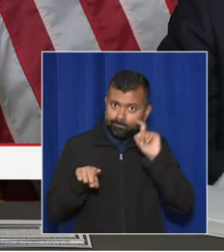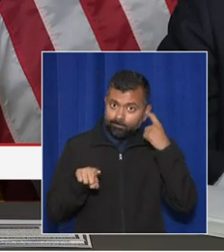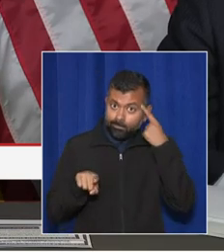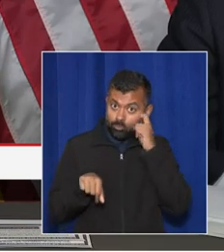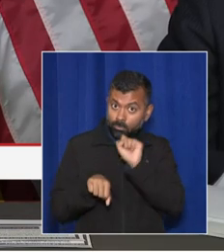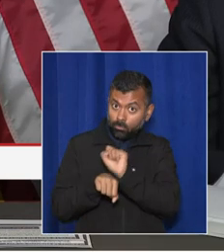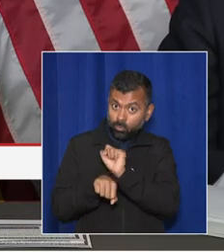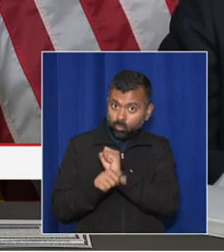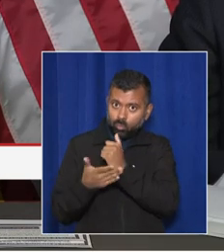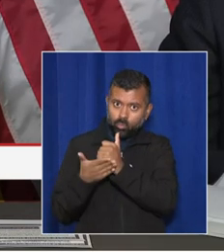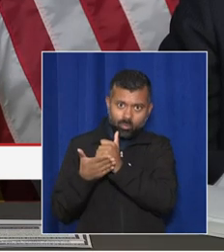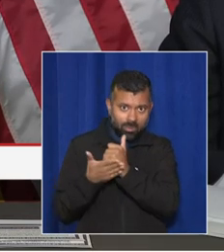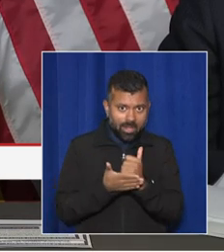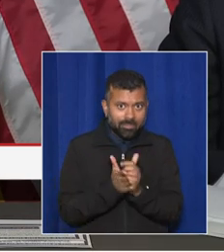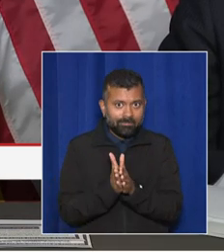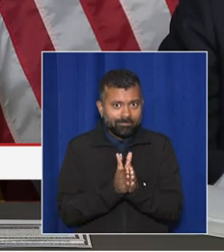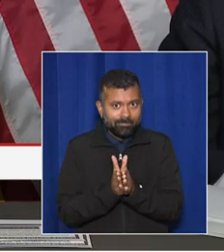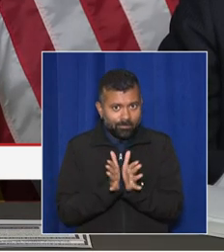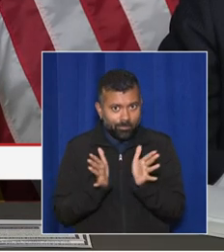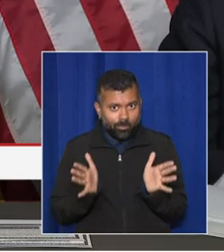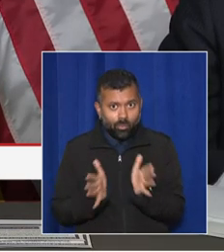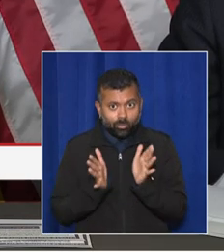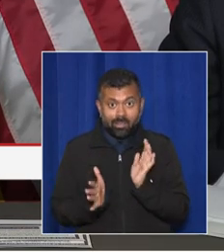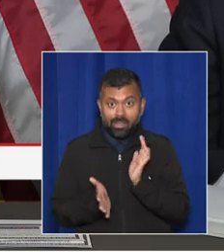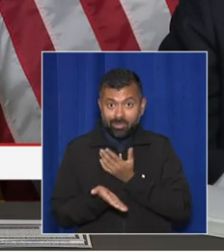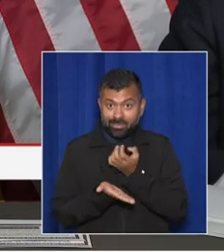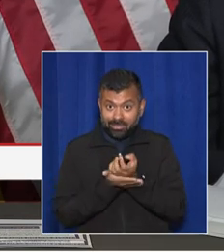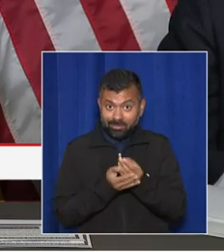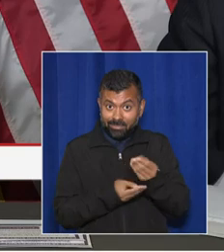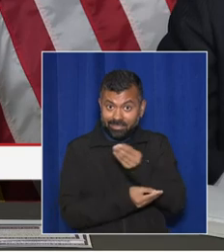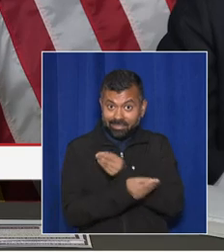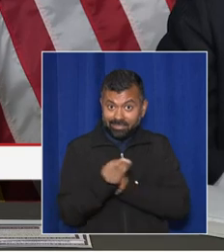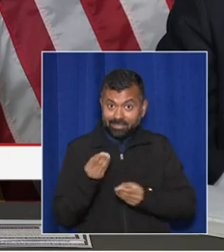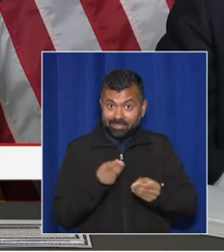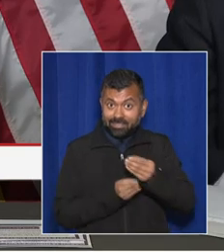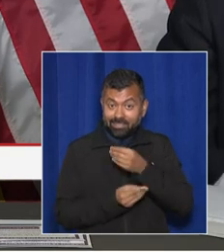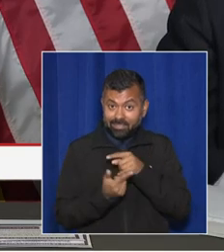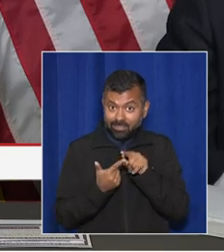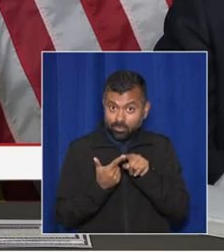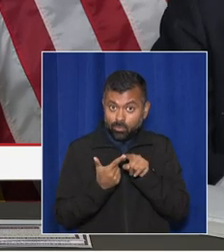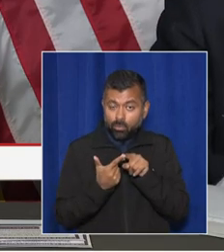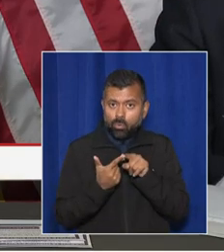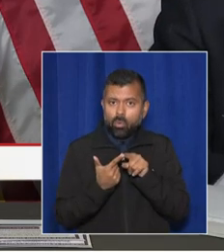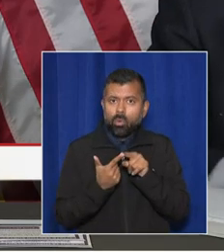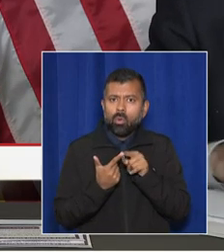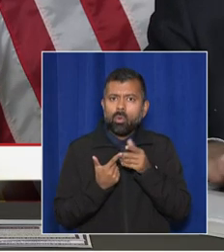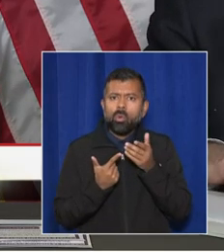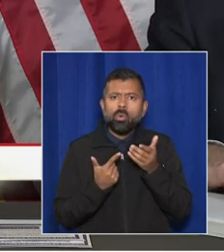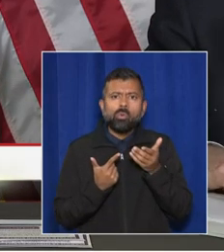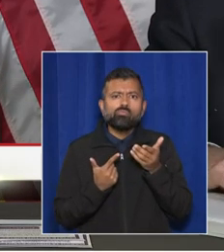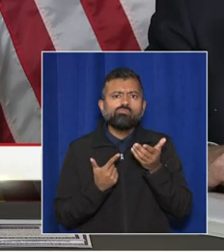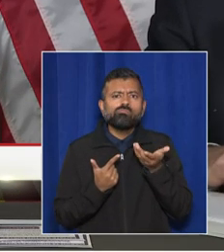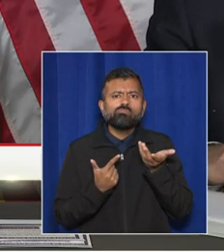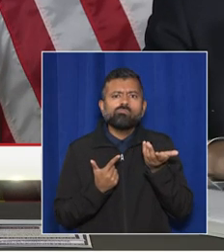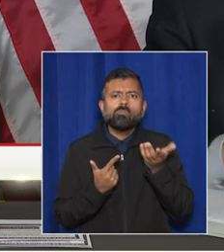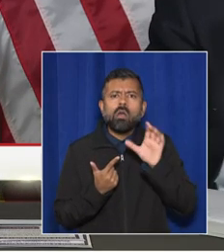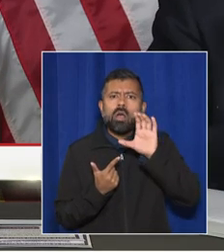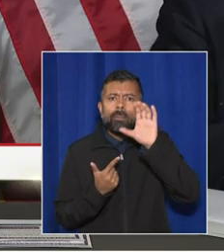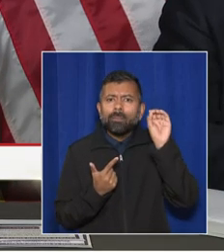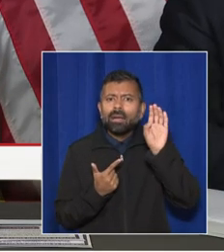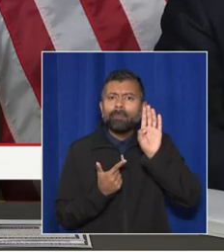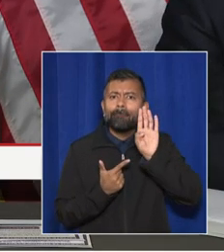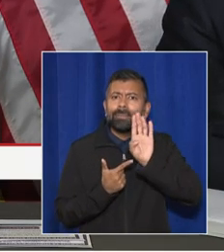other industries or sectors is DC targeting for job growth, and are there any opportunities for upskilling